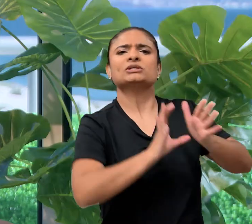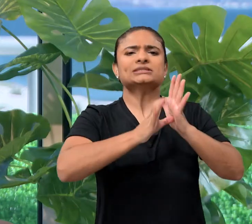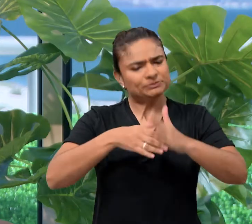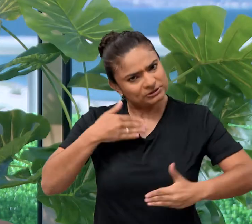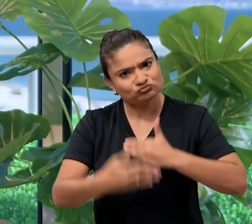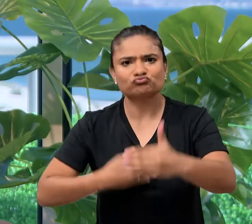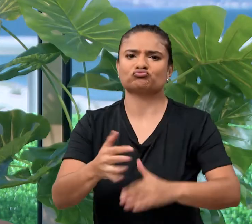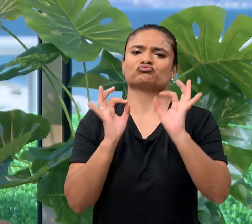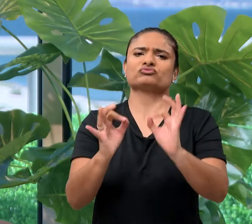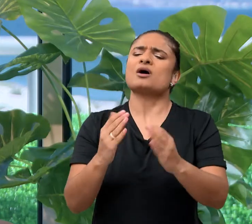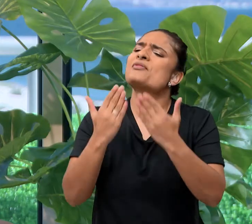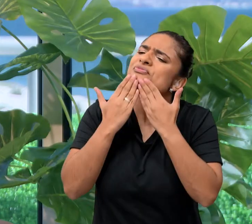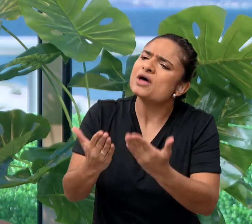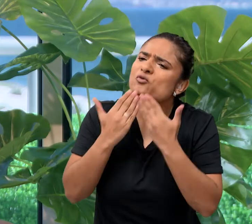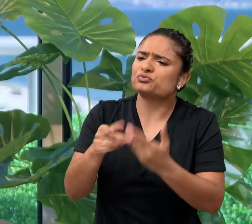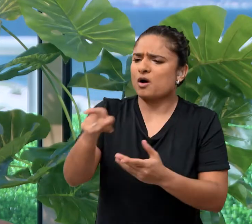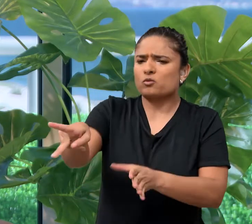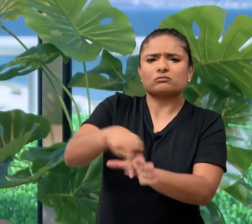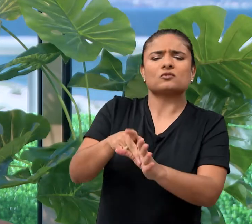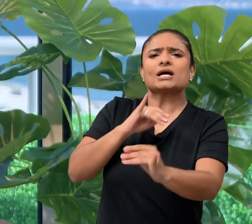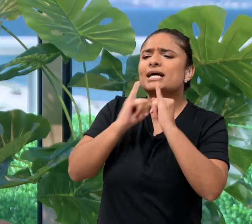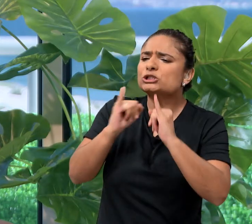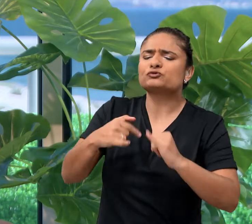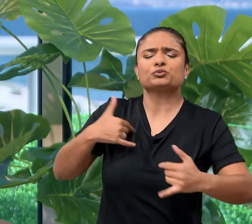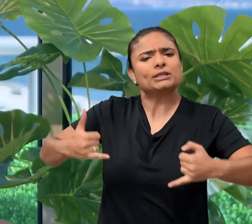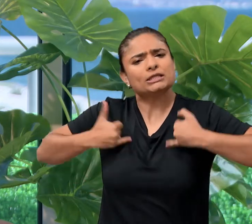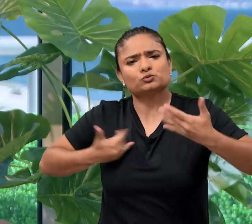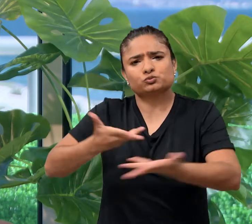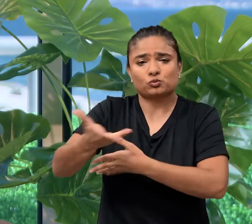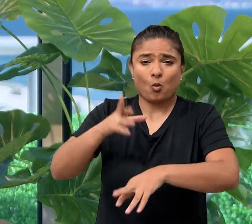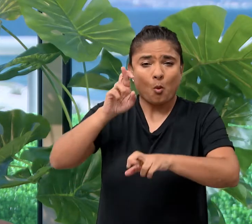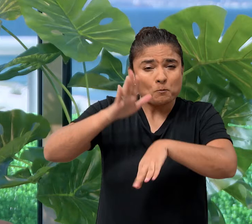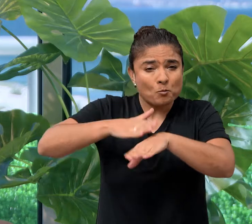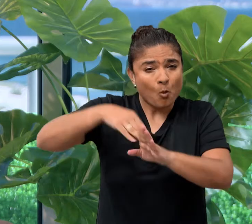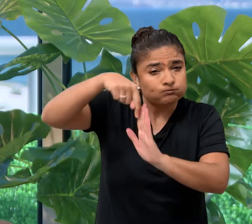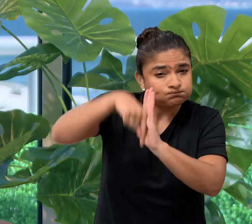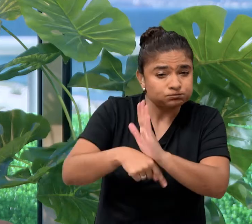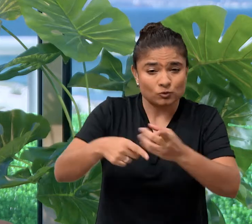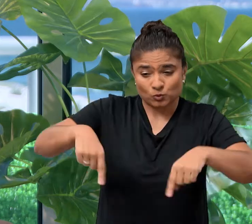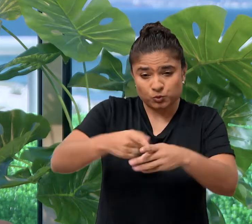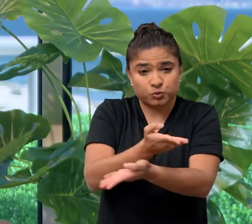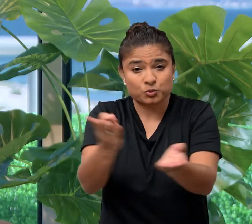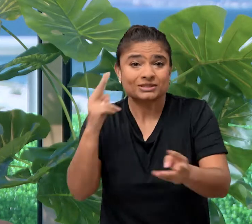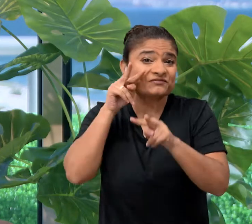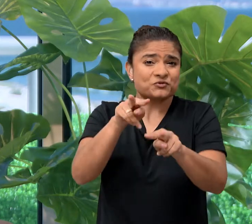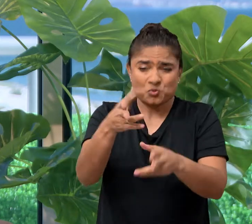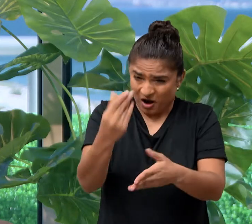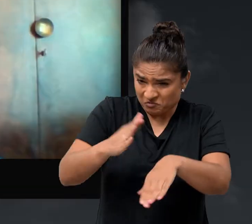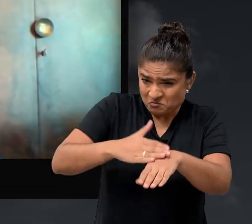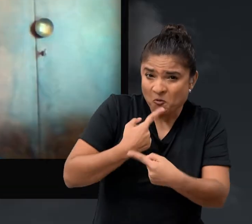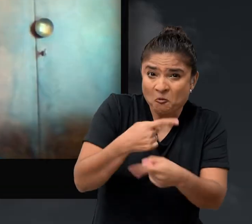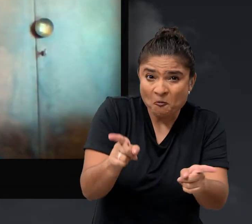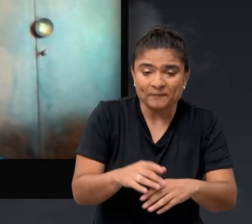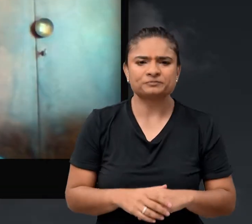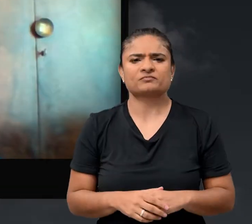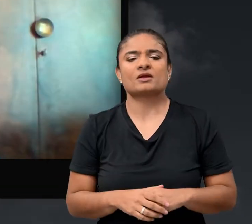Brian, thank you so much for joining us. And I'd just like to know, are there any other words you'd like to leave with our viewers? Well, I guess I'd just